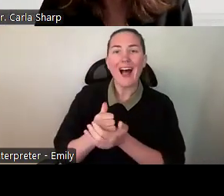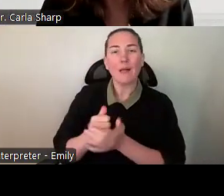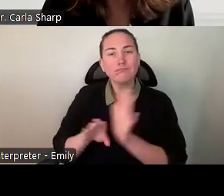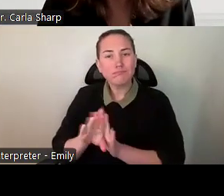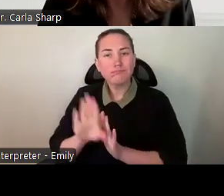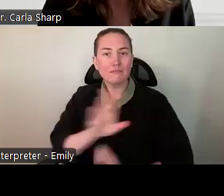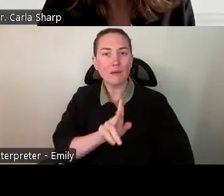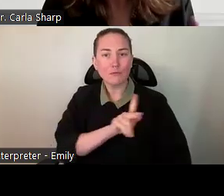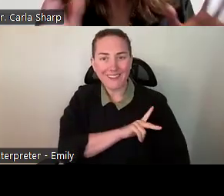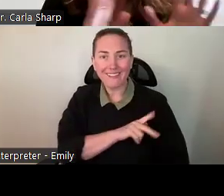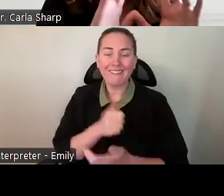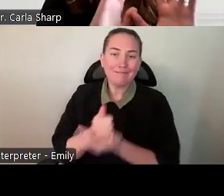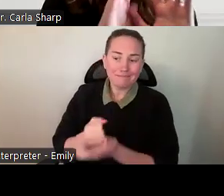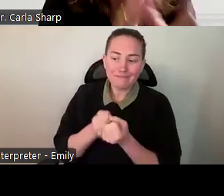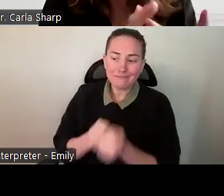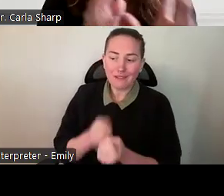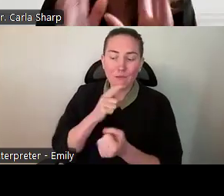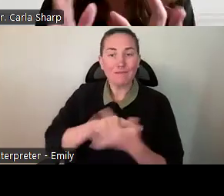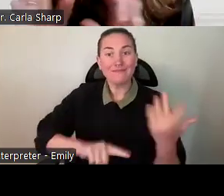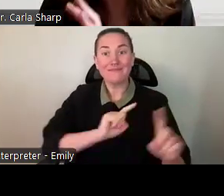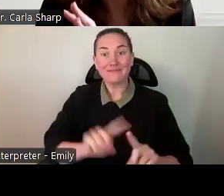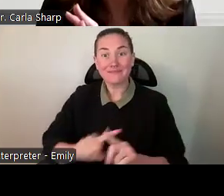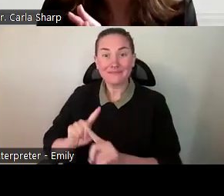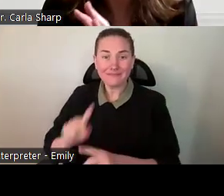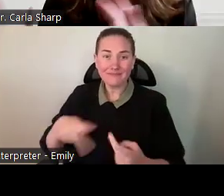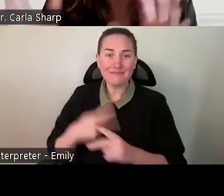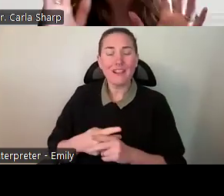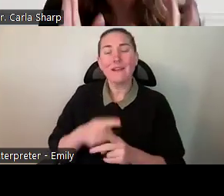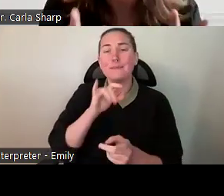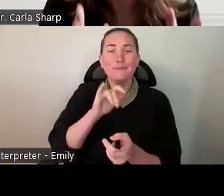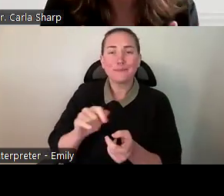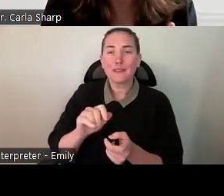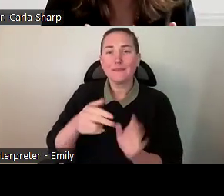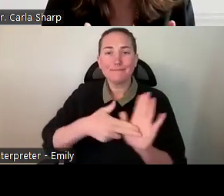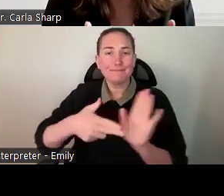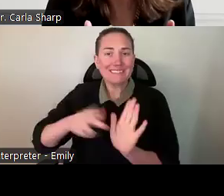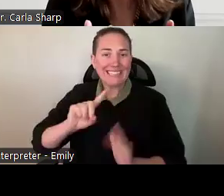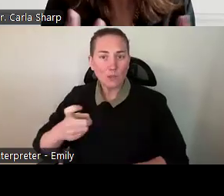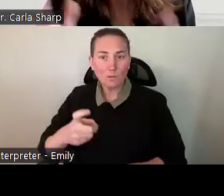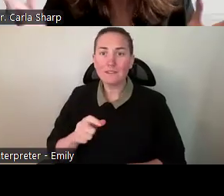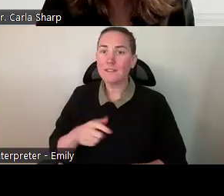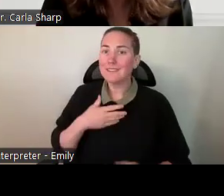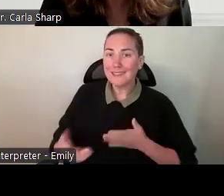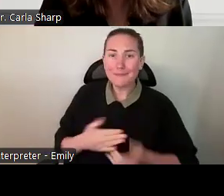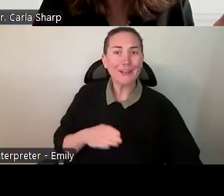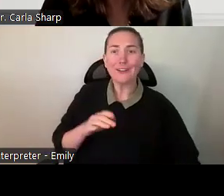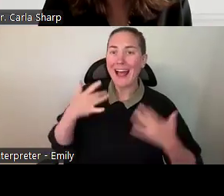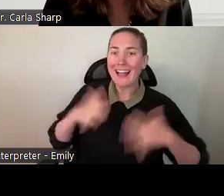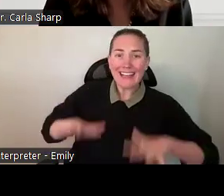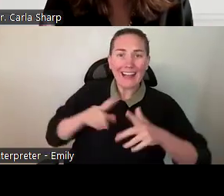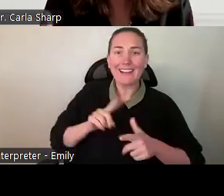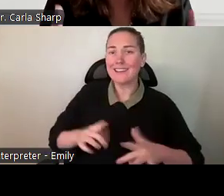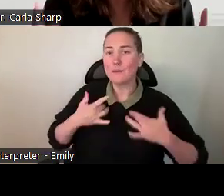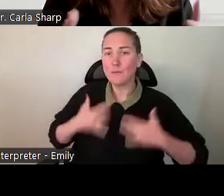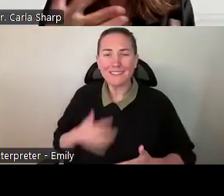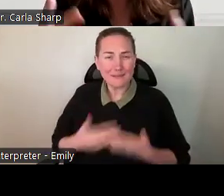across psychopathologies. Even if you have depression, anxiety, PTSD, you still have a personality. And mentalizing is going